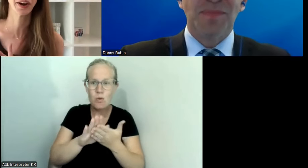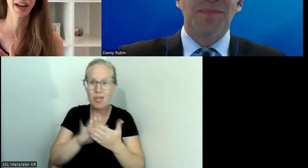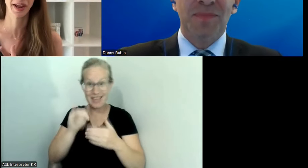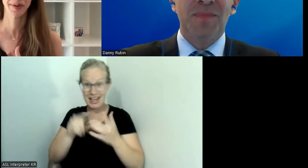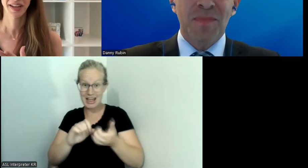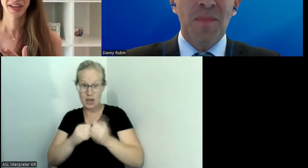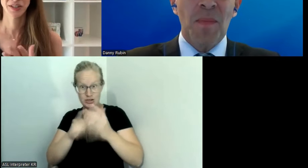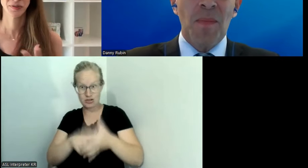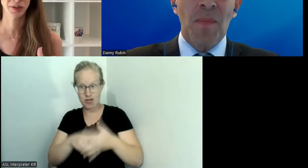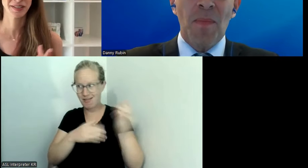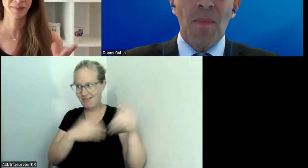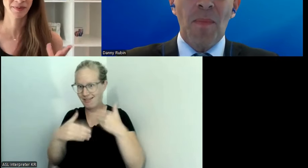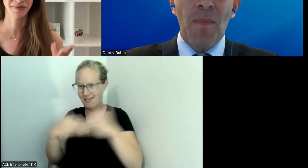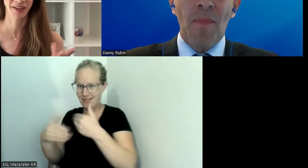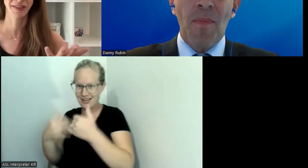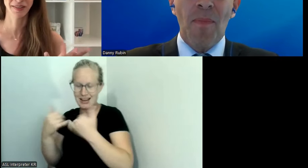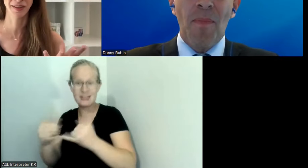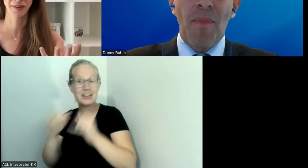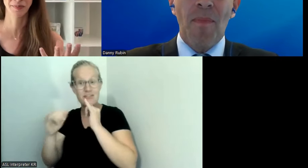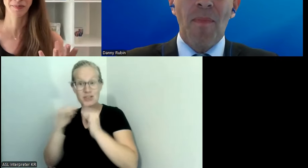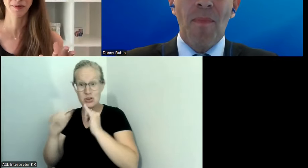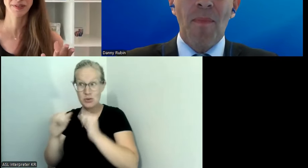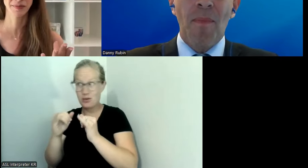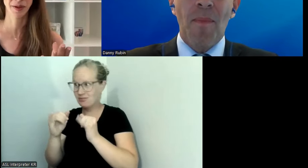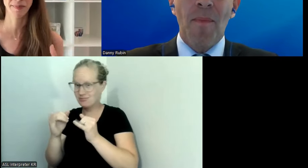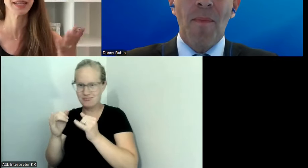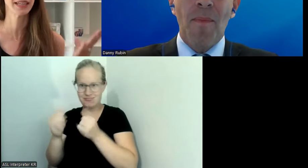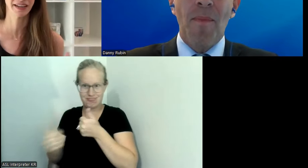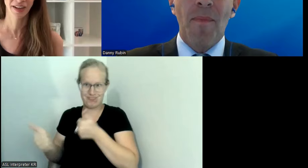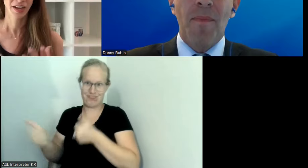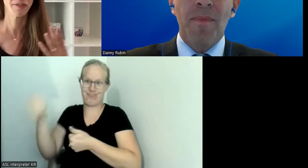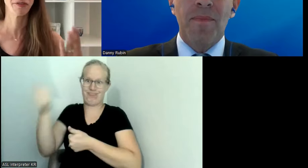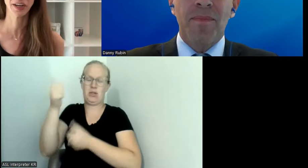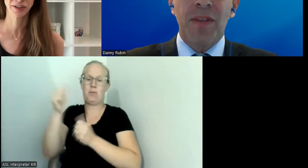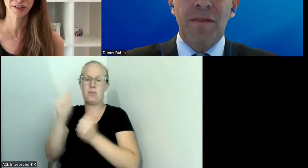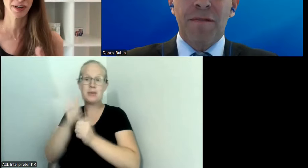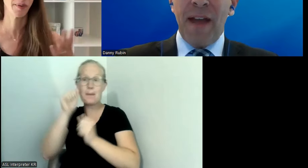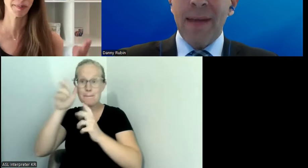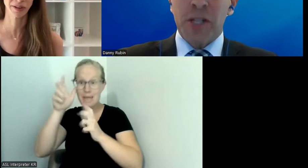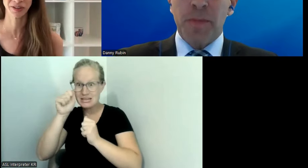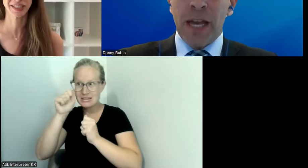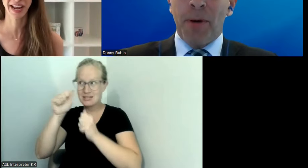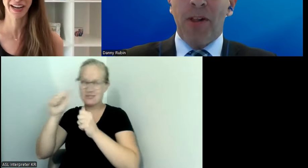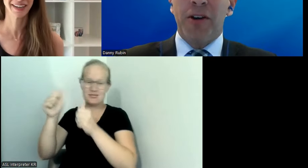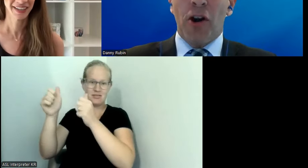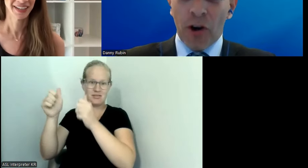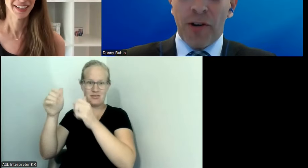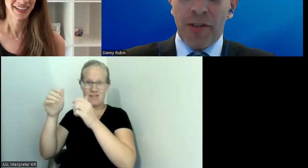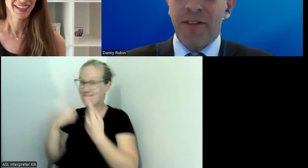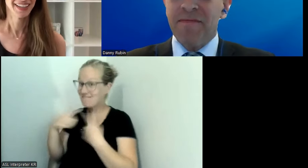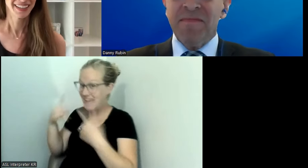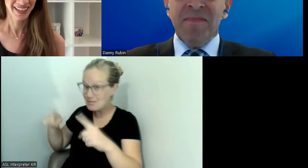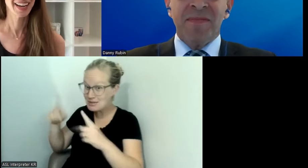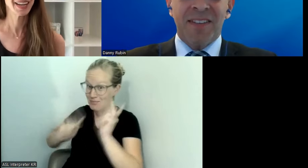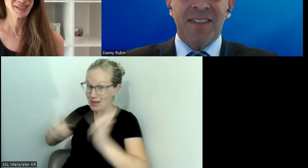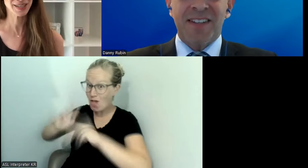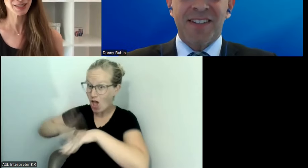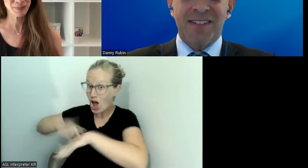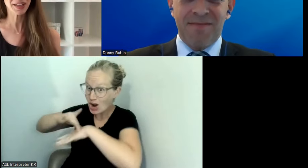now, here I am interviewing some of the most amazing kind of figures in our popular famous people on earth